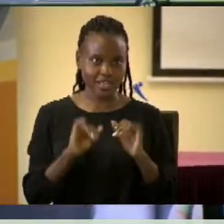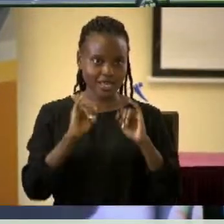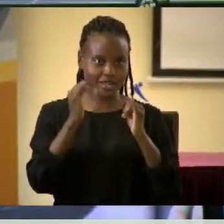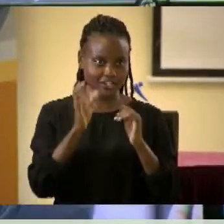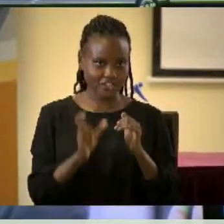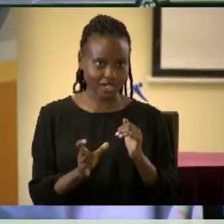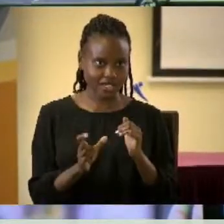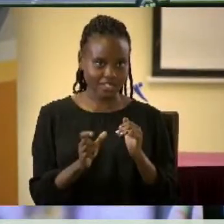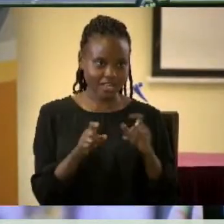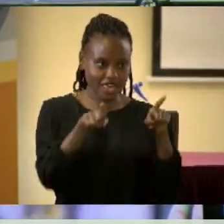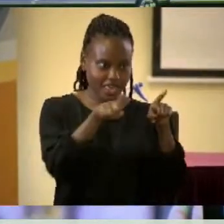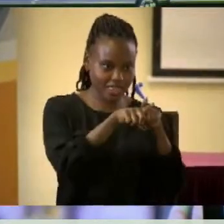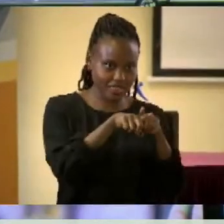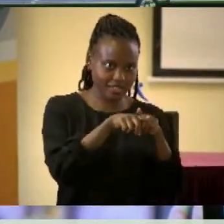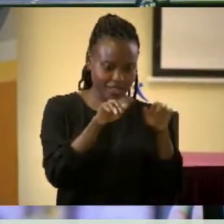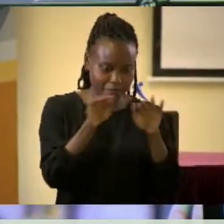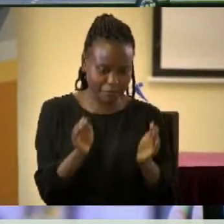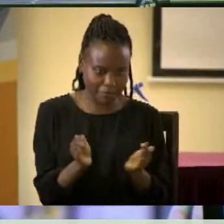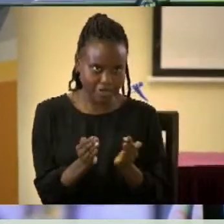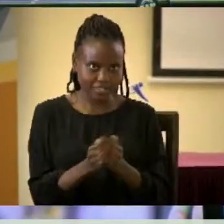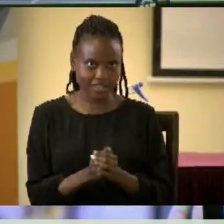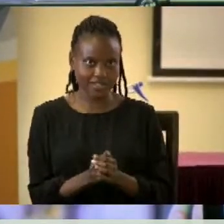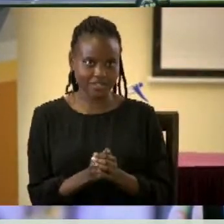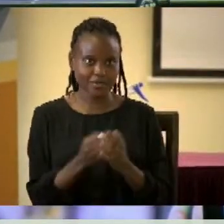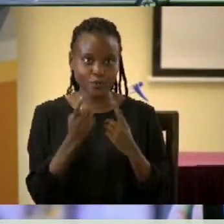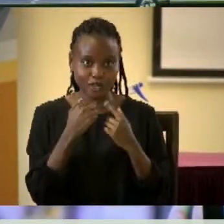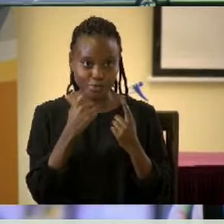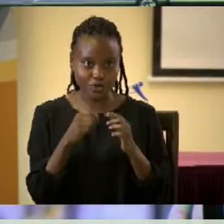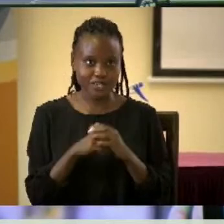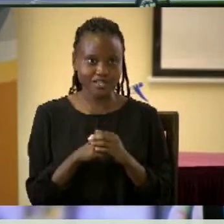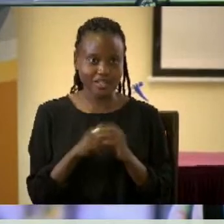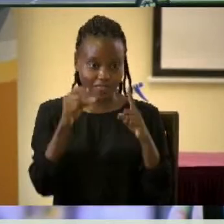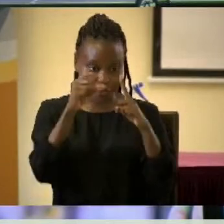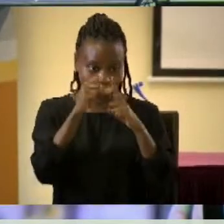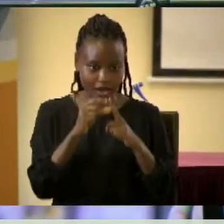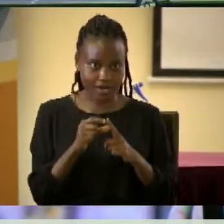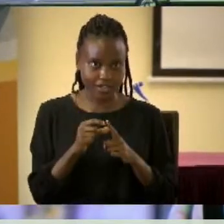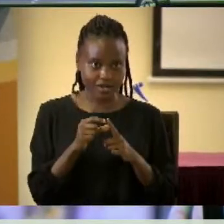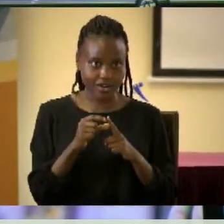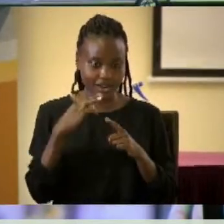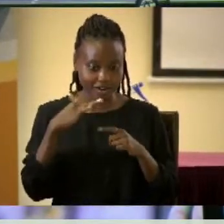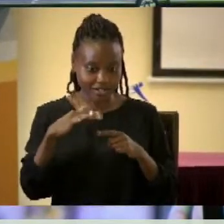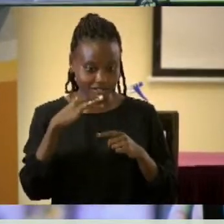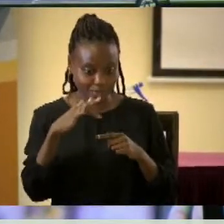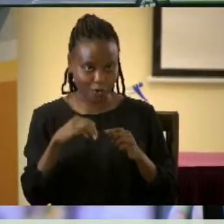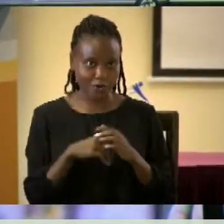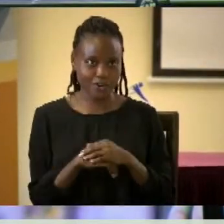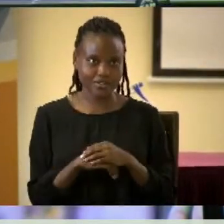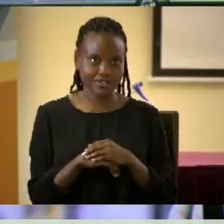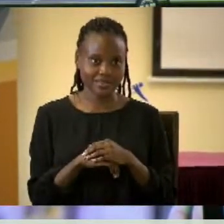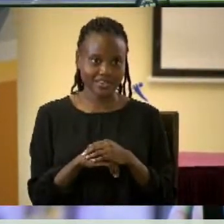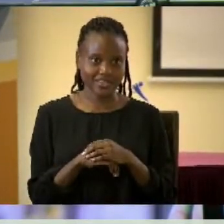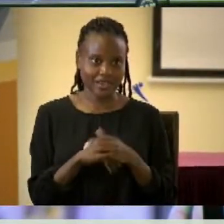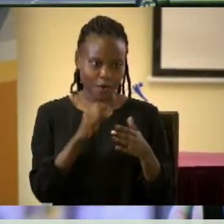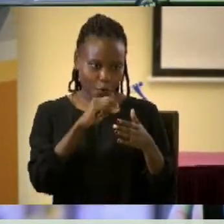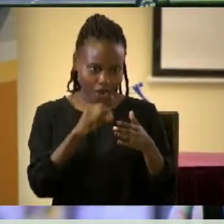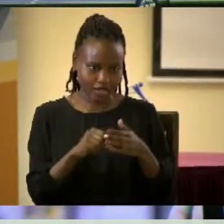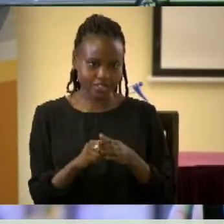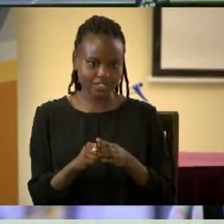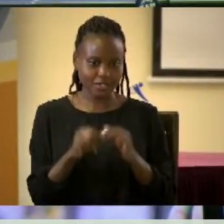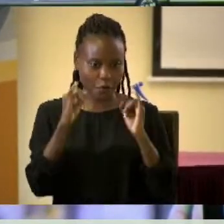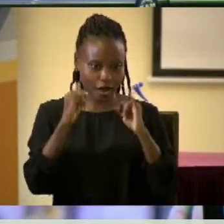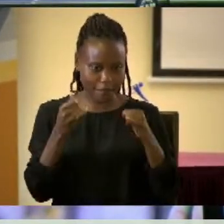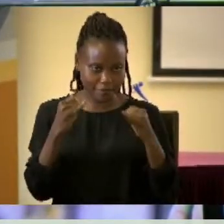the same basket. When you read the gospel and so on. Waandishi wa habari na wana sheria.